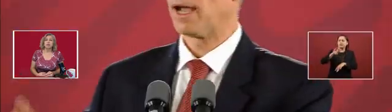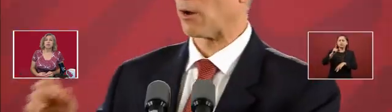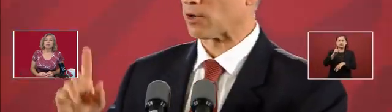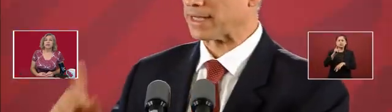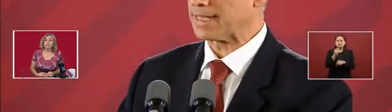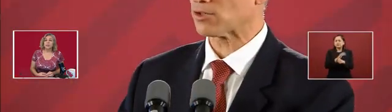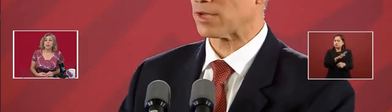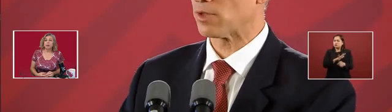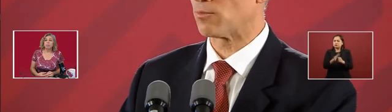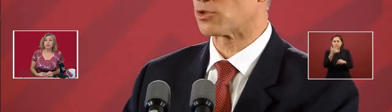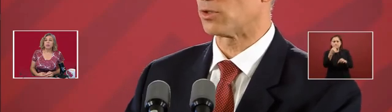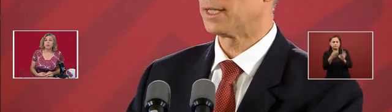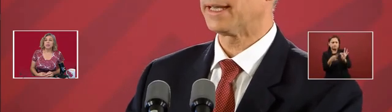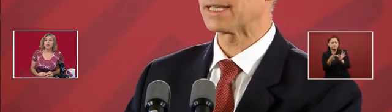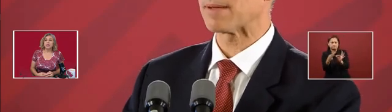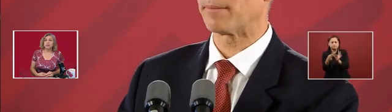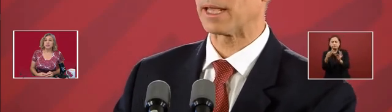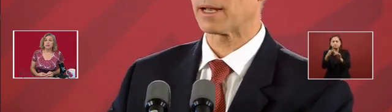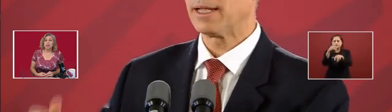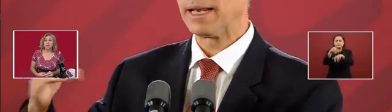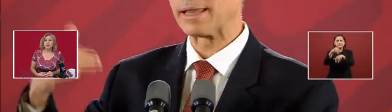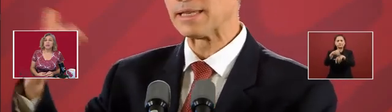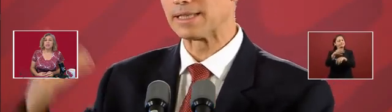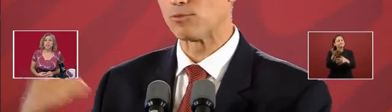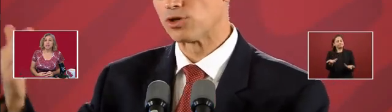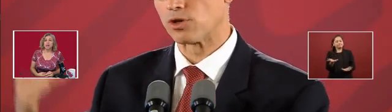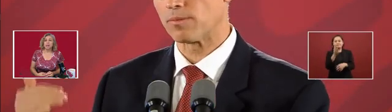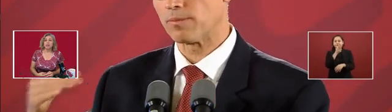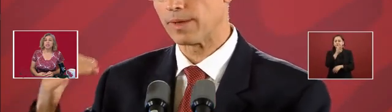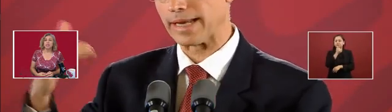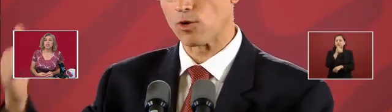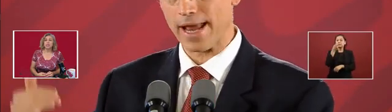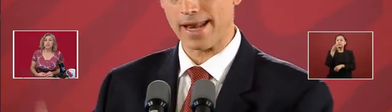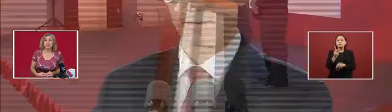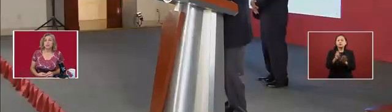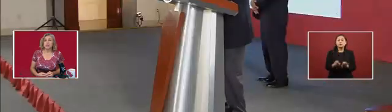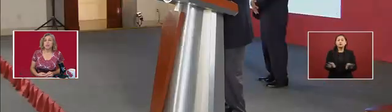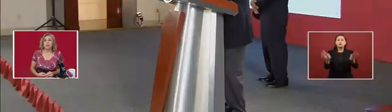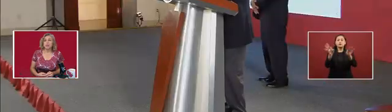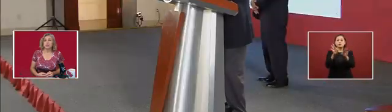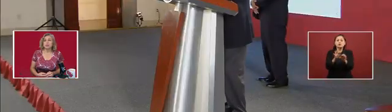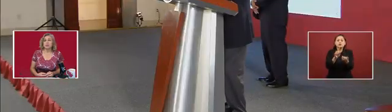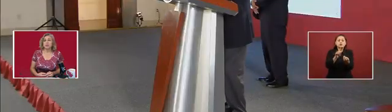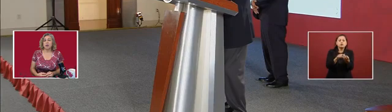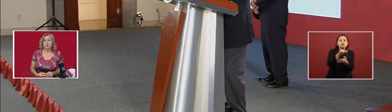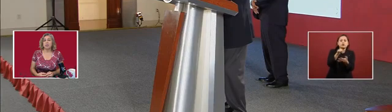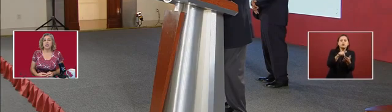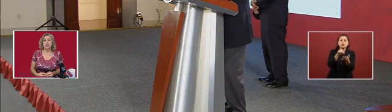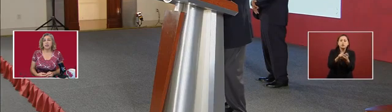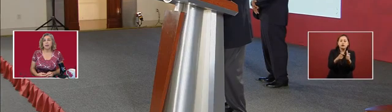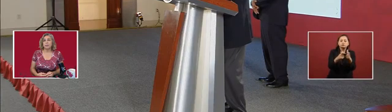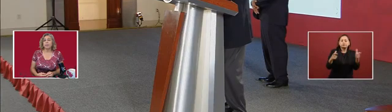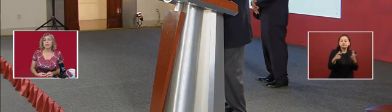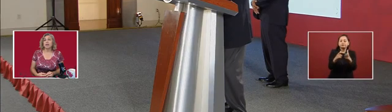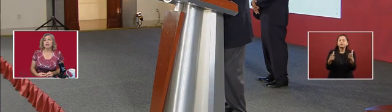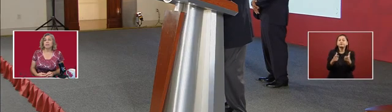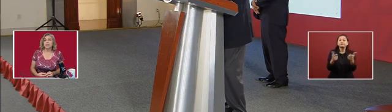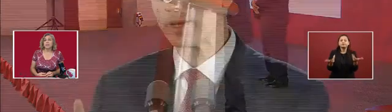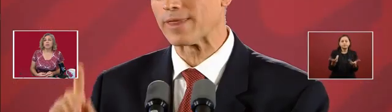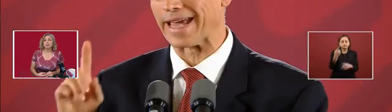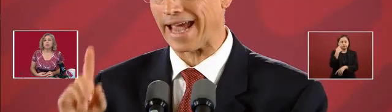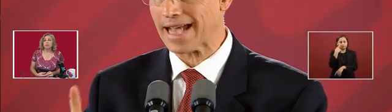there's they obsess on the numbers, the precise numbers. But technically, we know that there's more. We